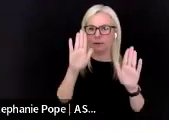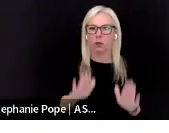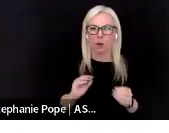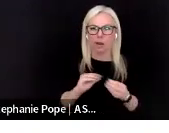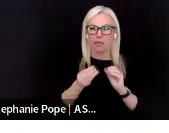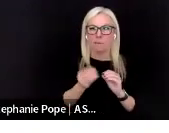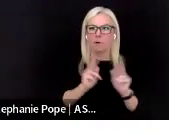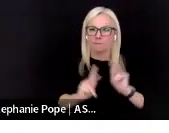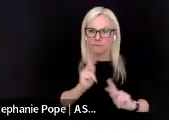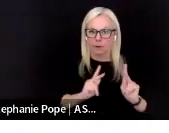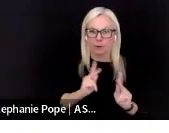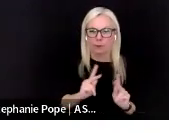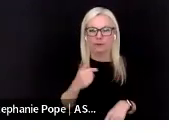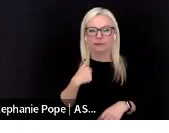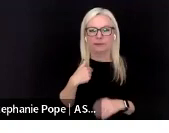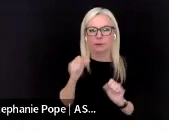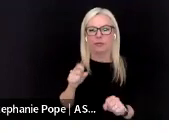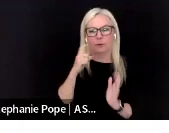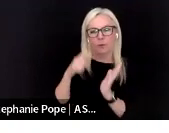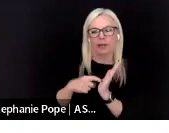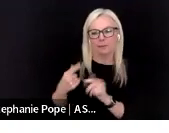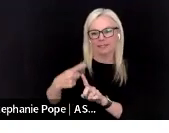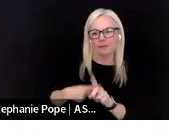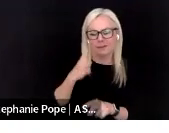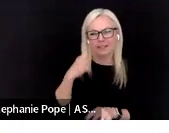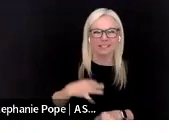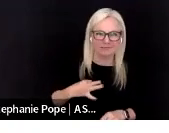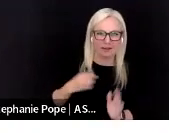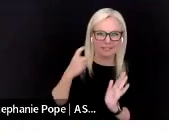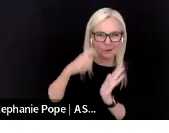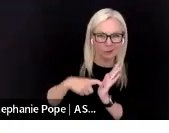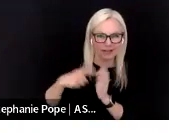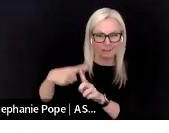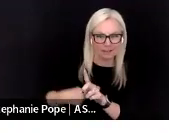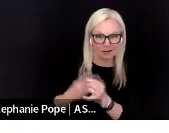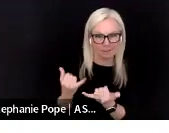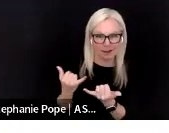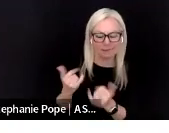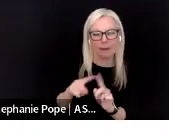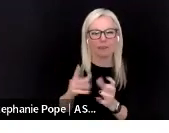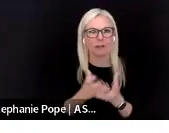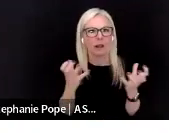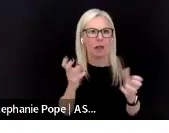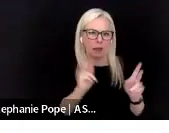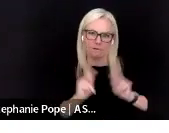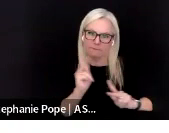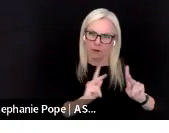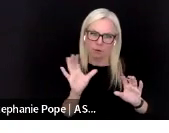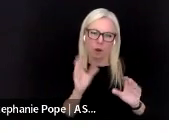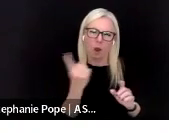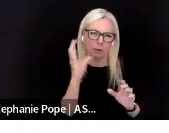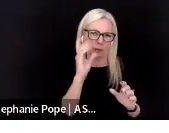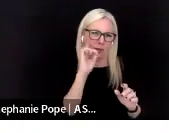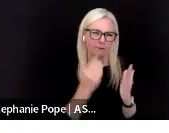folks, and I think we even recognize them this month because it's a volunteer recognition month, but they're a great bunch of folks and are always looking for new